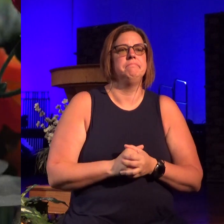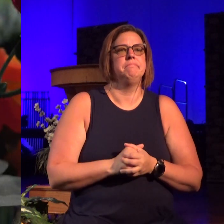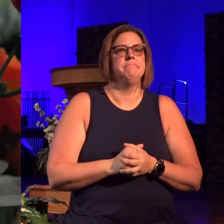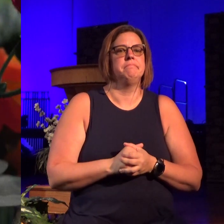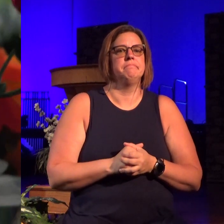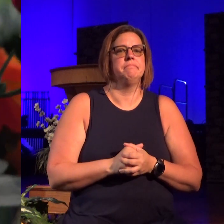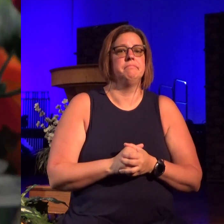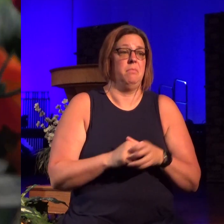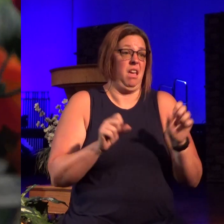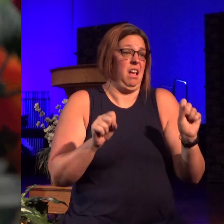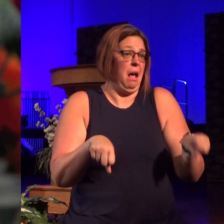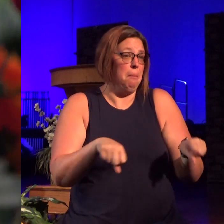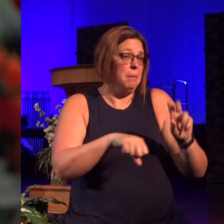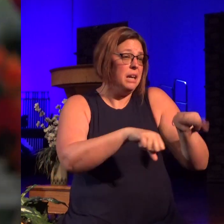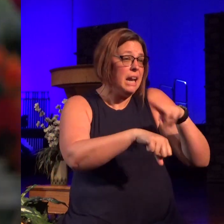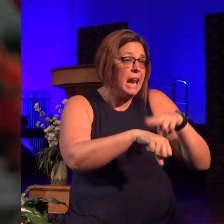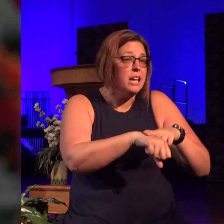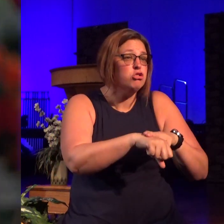through nature.